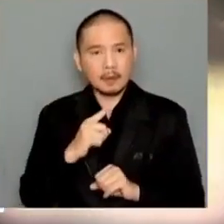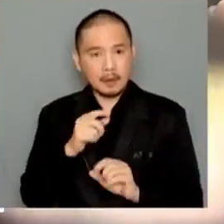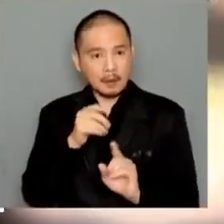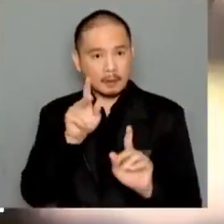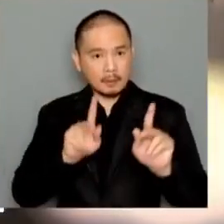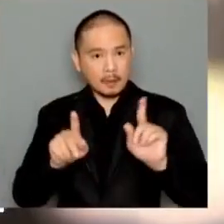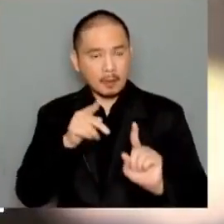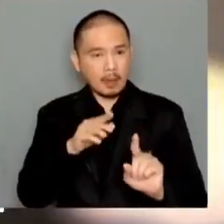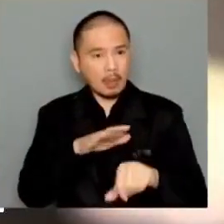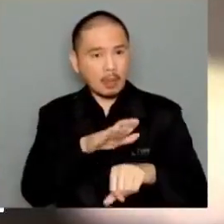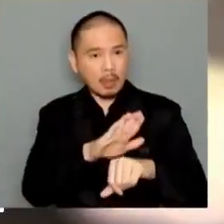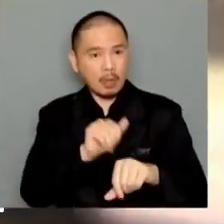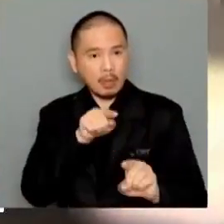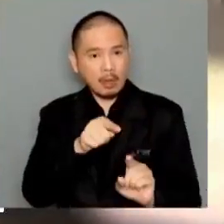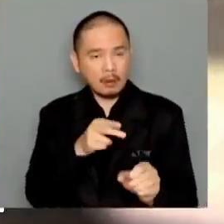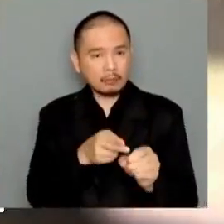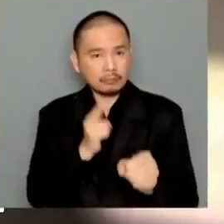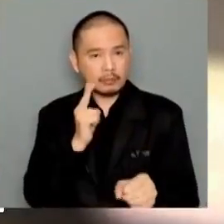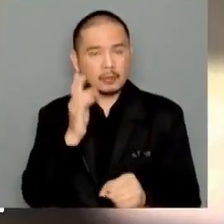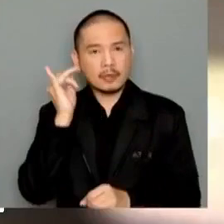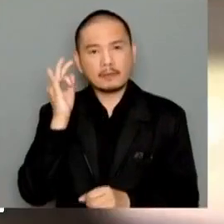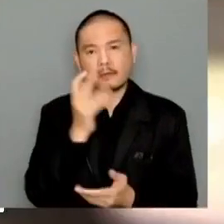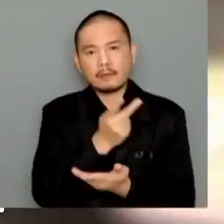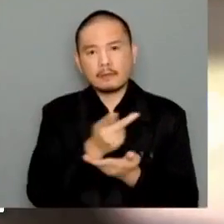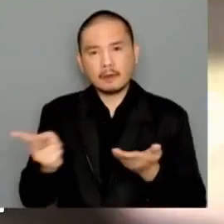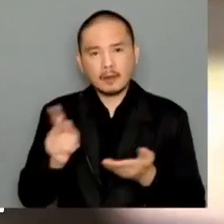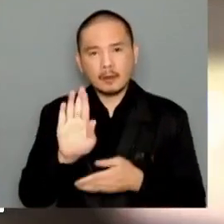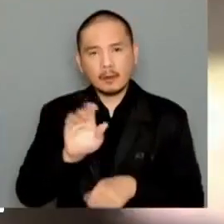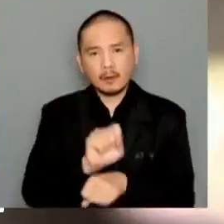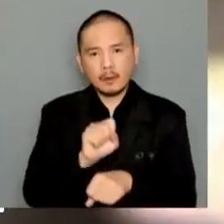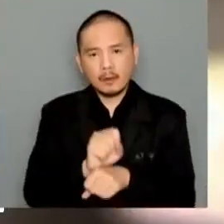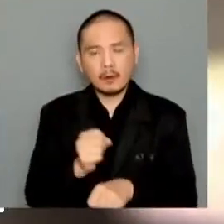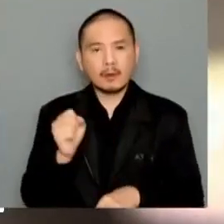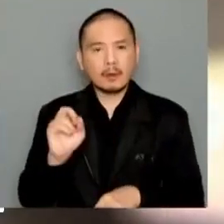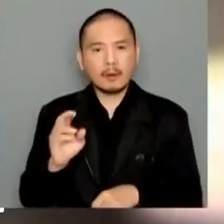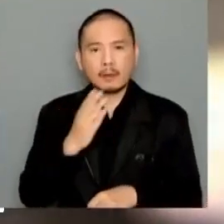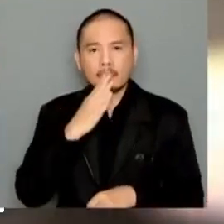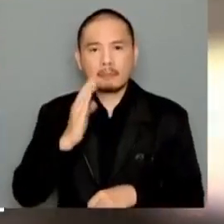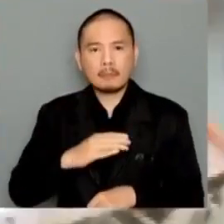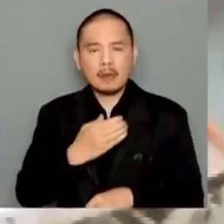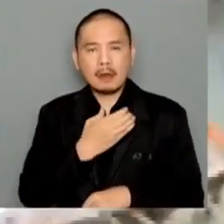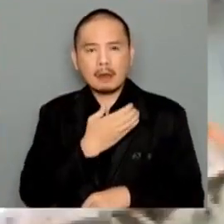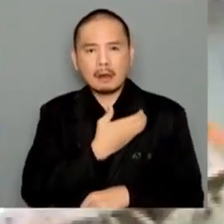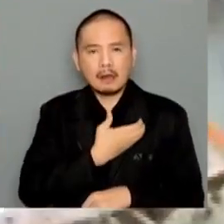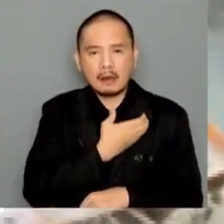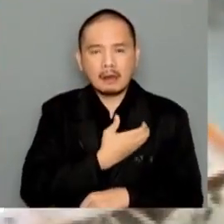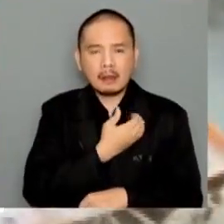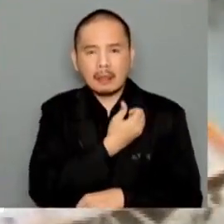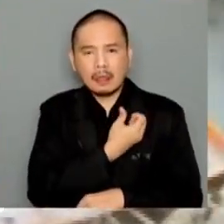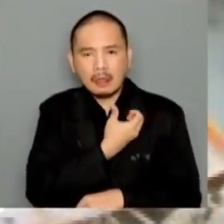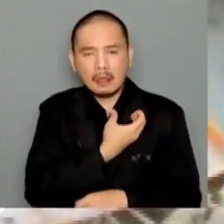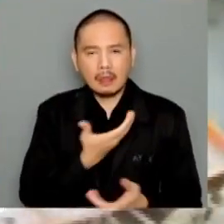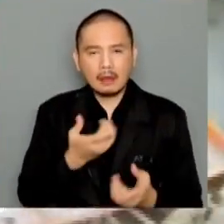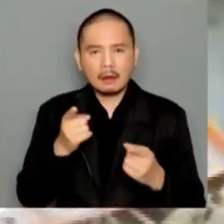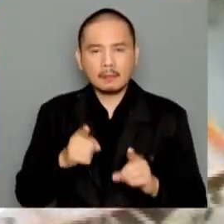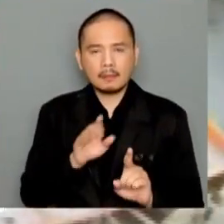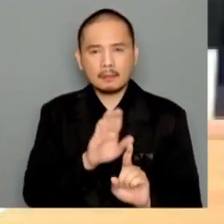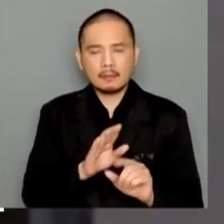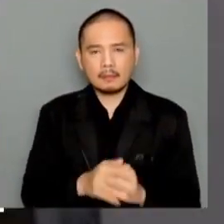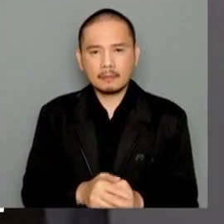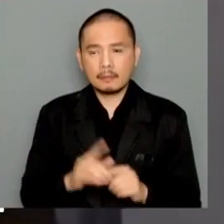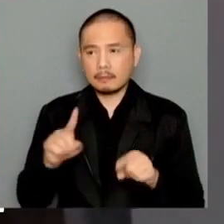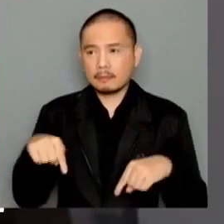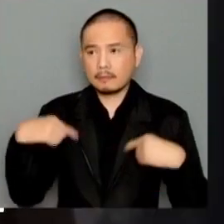have failed to do their job or they have misbehaved in their position. And in this case, the president says Remulla has done